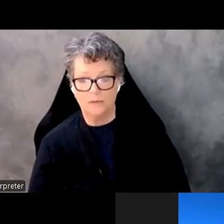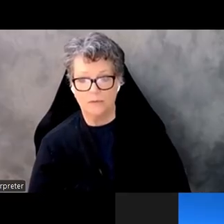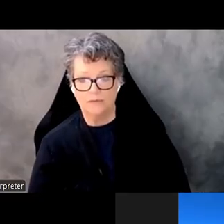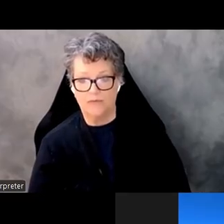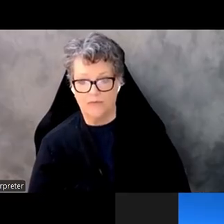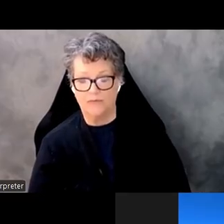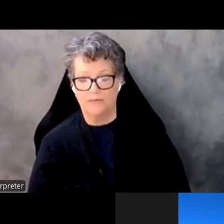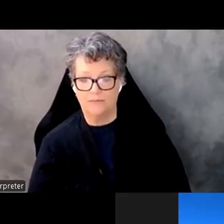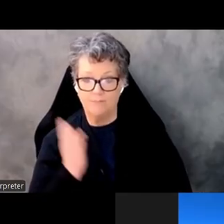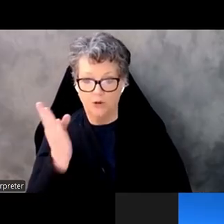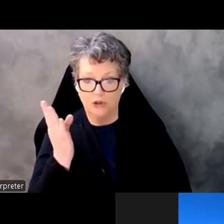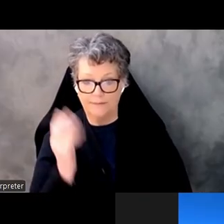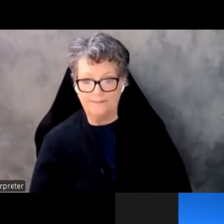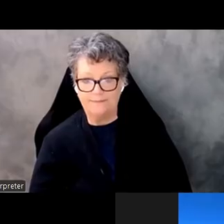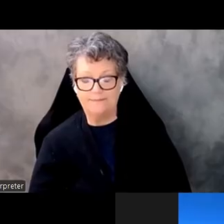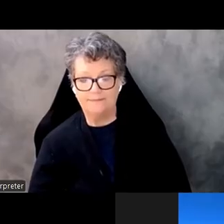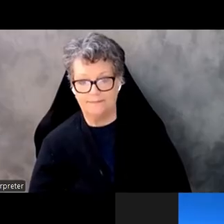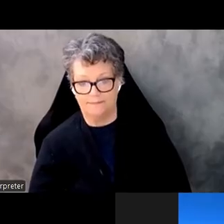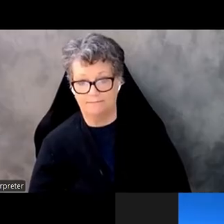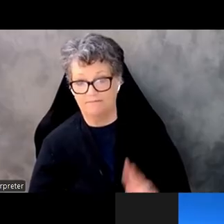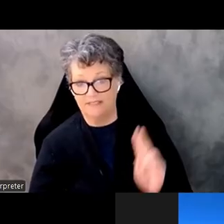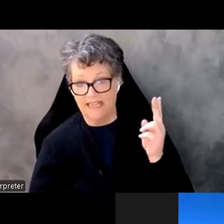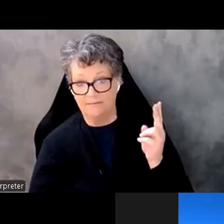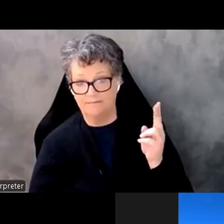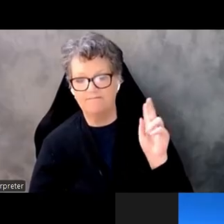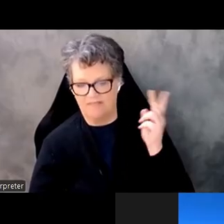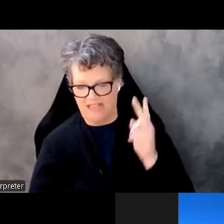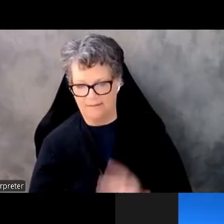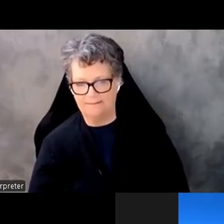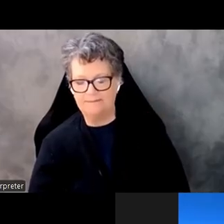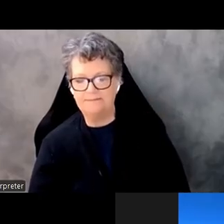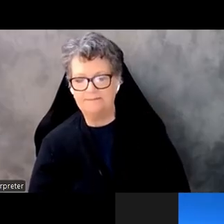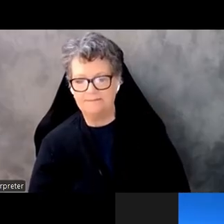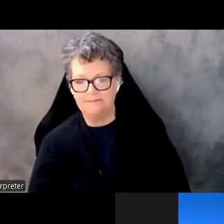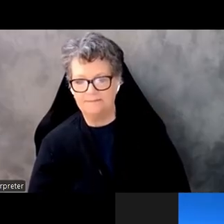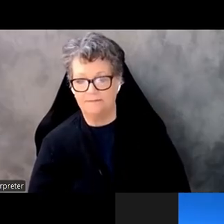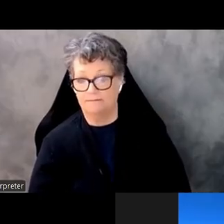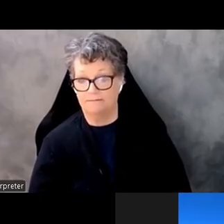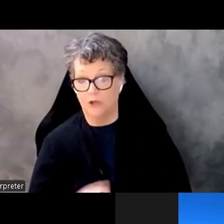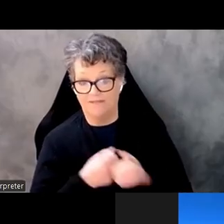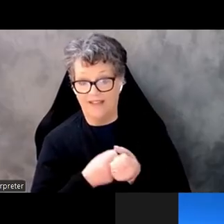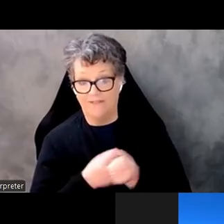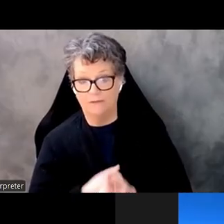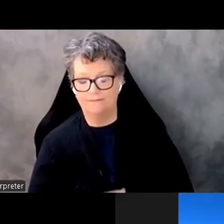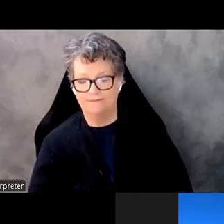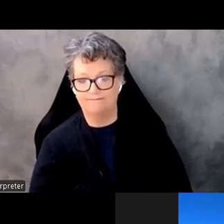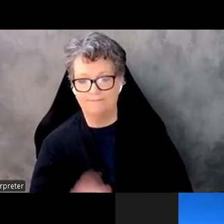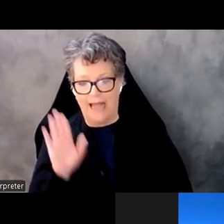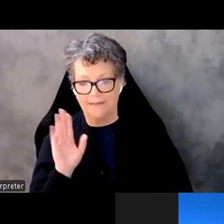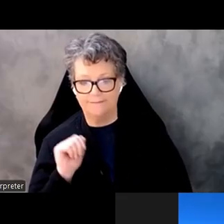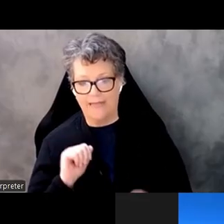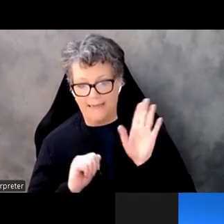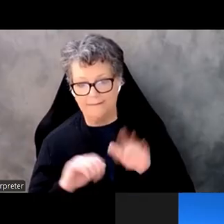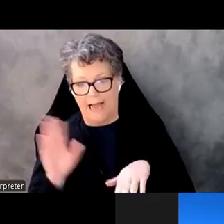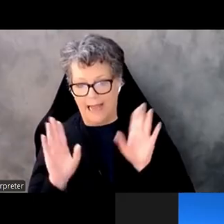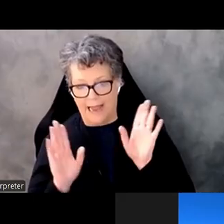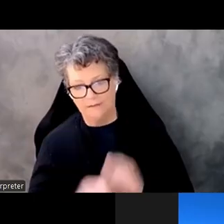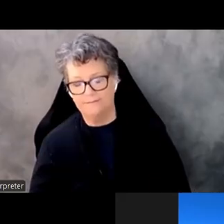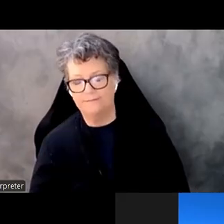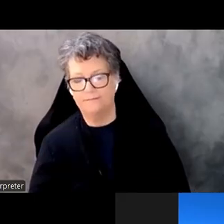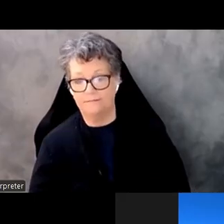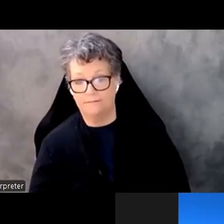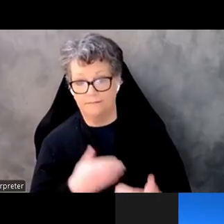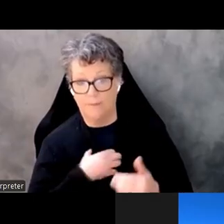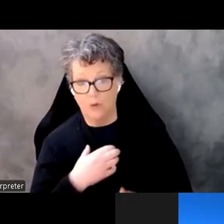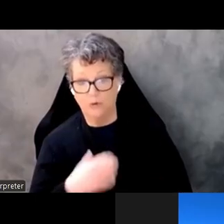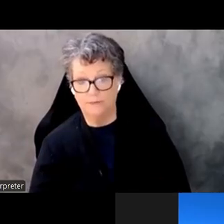Motion to approve. A second? Second. All in favor? Aye. Opposed?